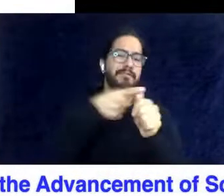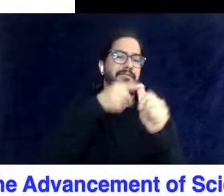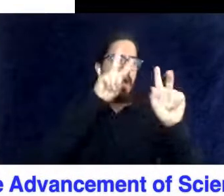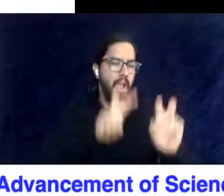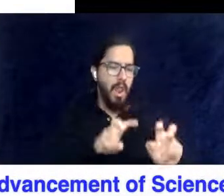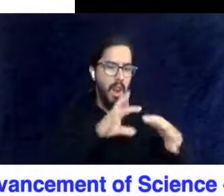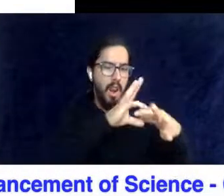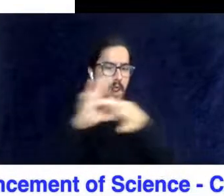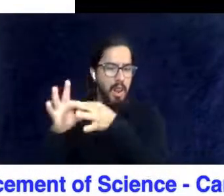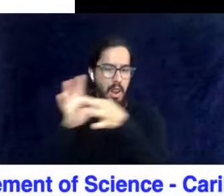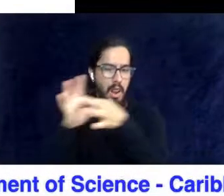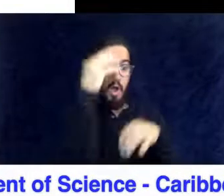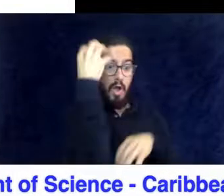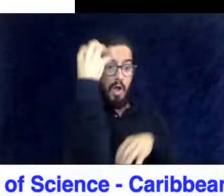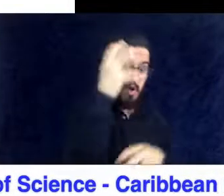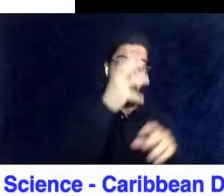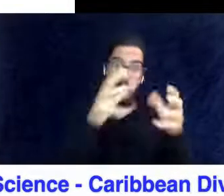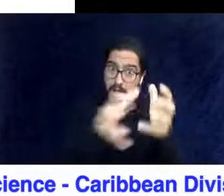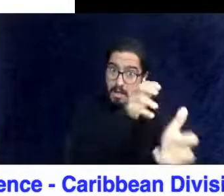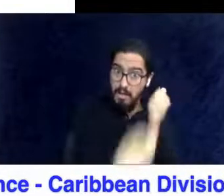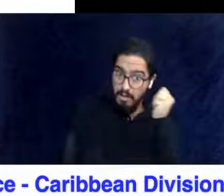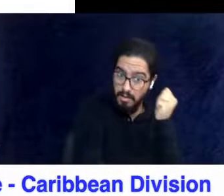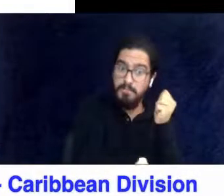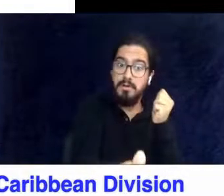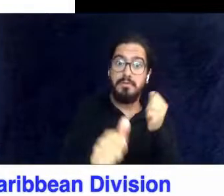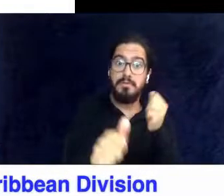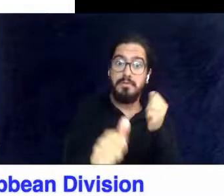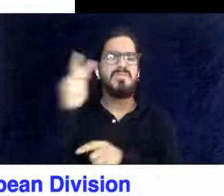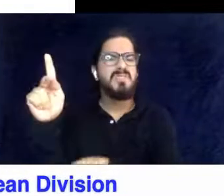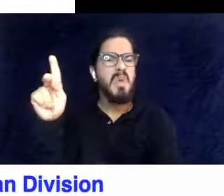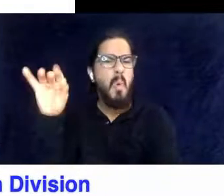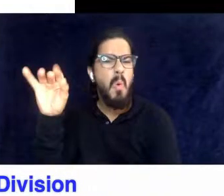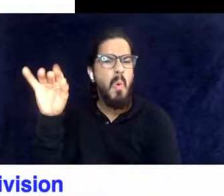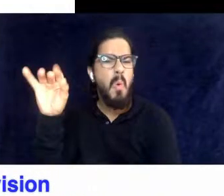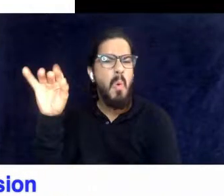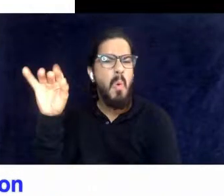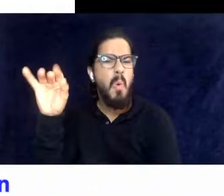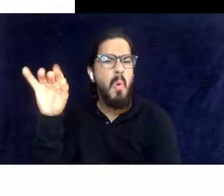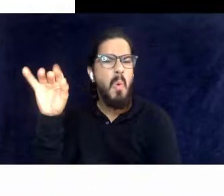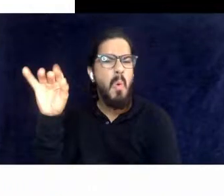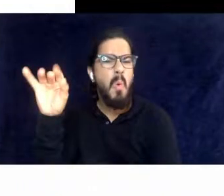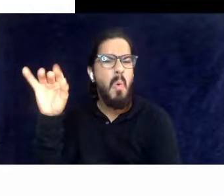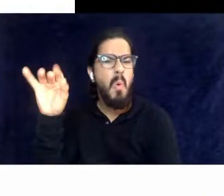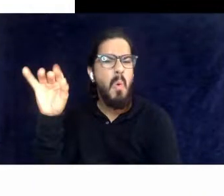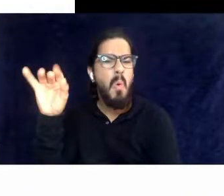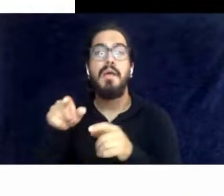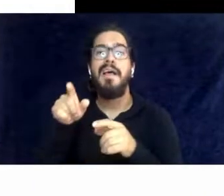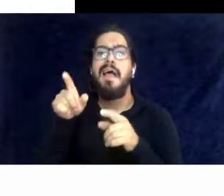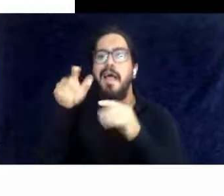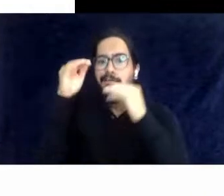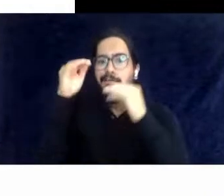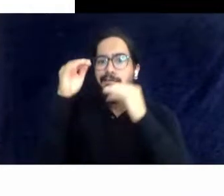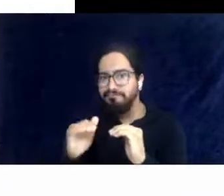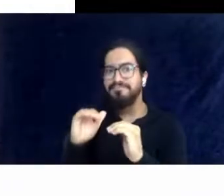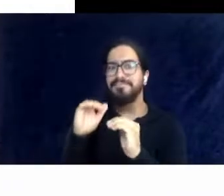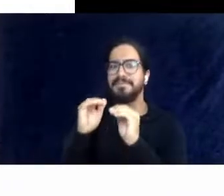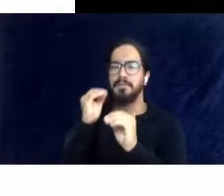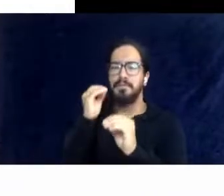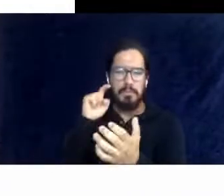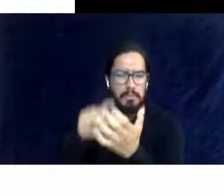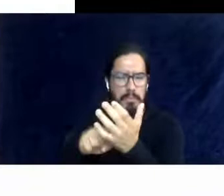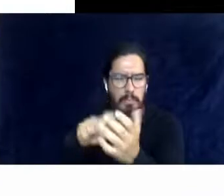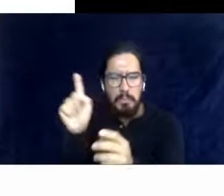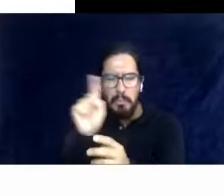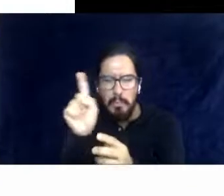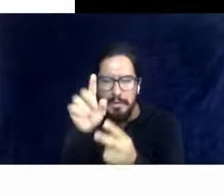damage, which is shown in the x-axis, and the presence of these fungal endophytes in the leaf tissue of the plants that I sample, which